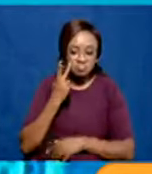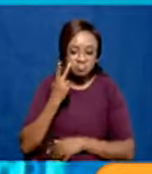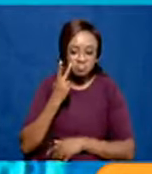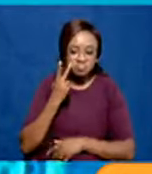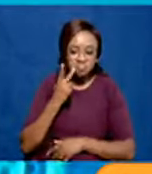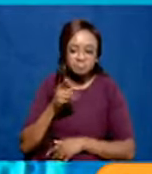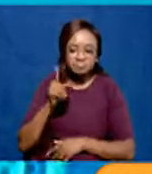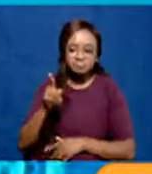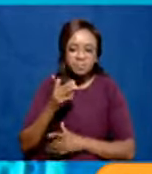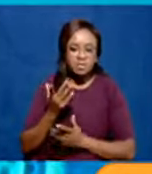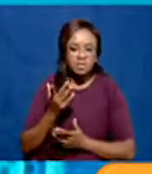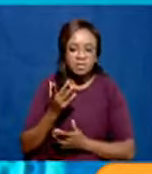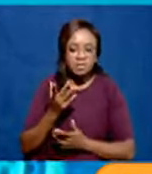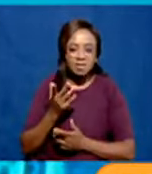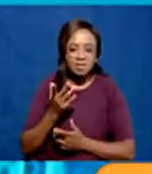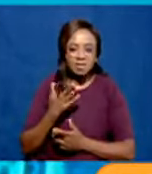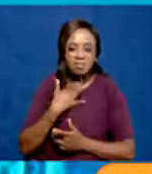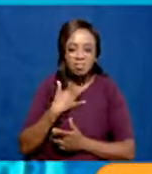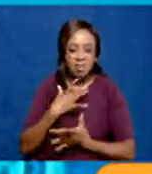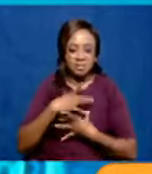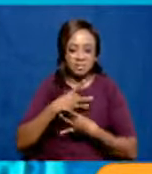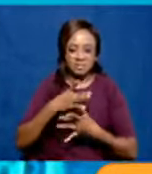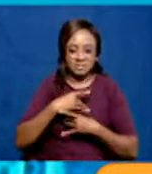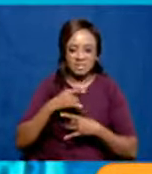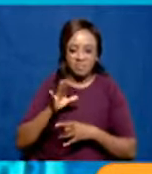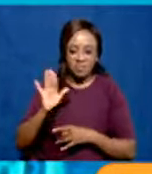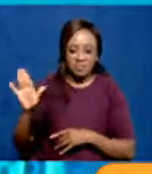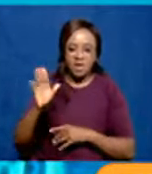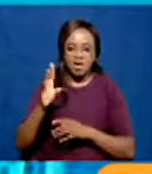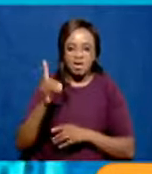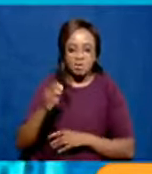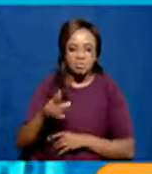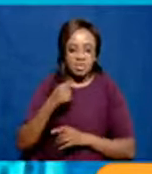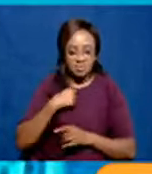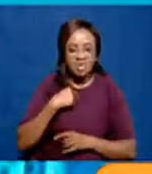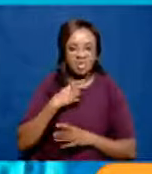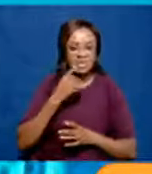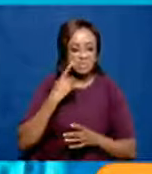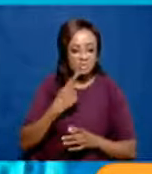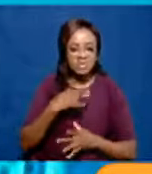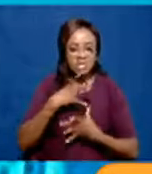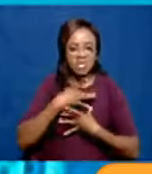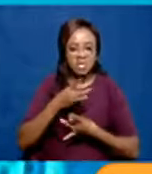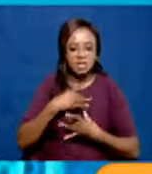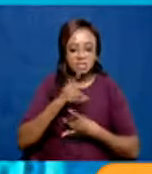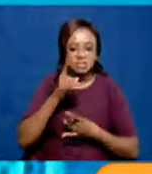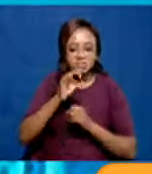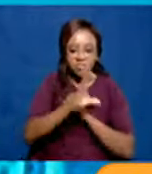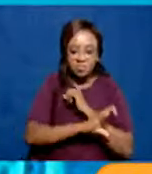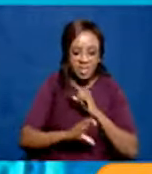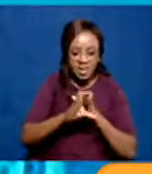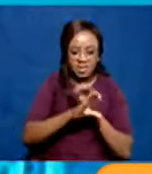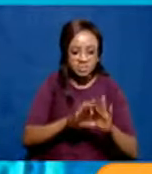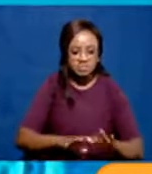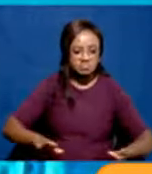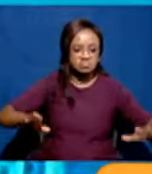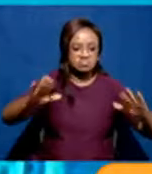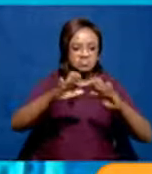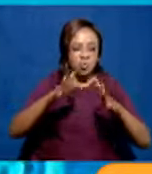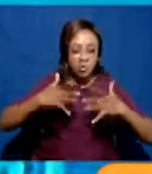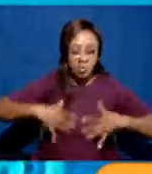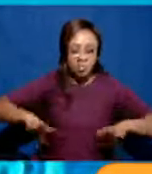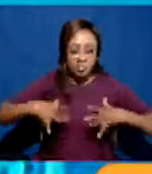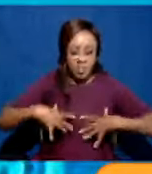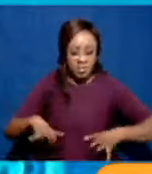he's looking out for interests of his members specifically. Mm. I am looking at it from the country perspective, the entire population. Okay.